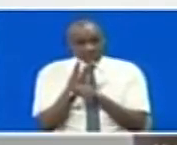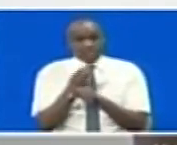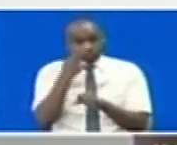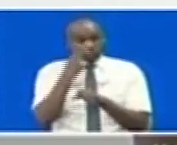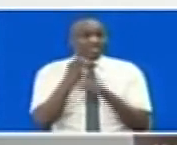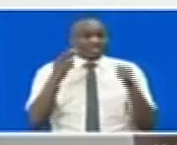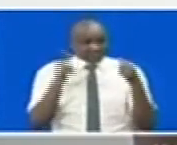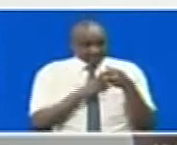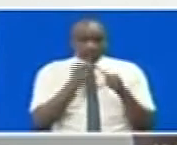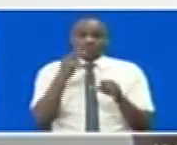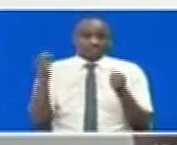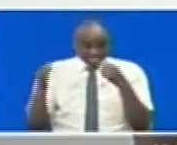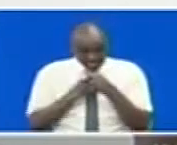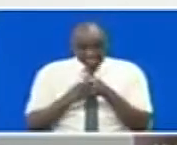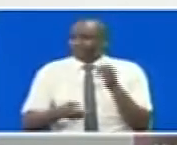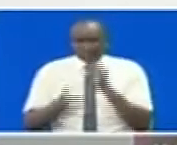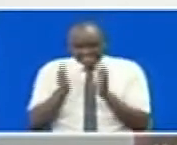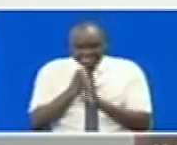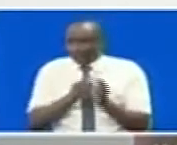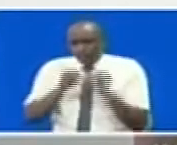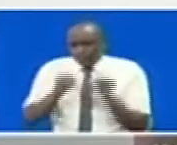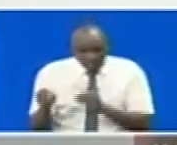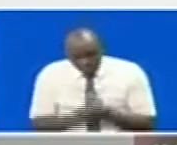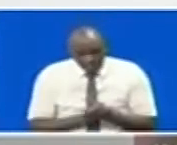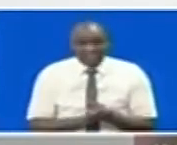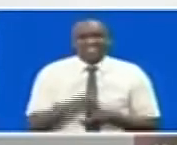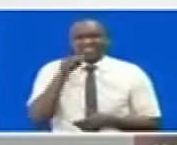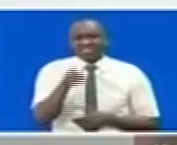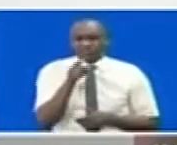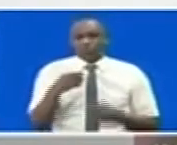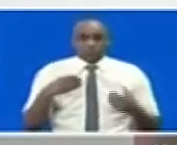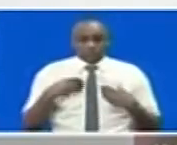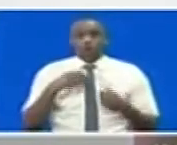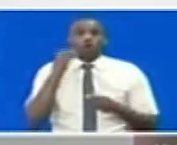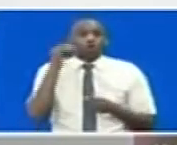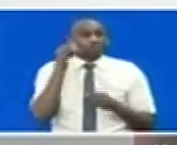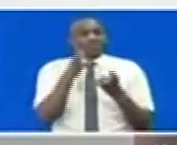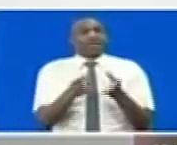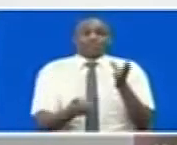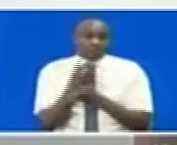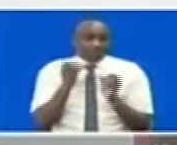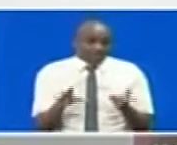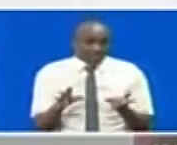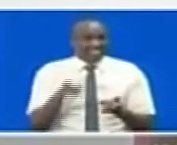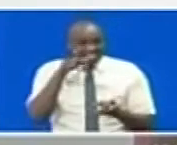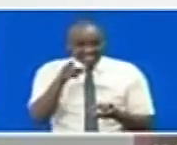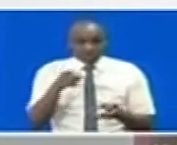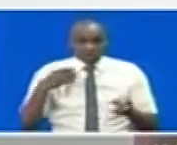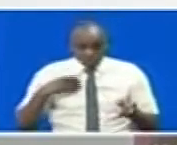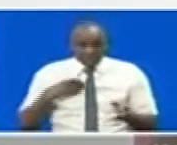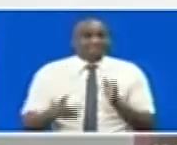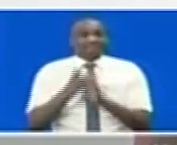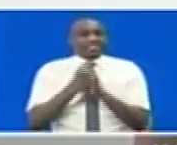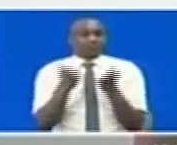2007-2008. Mm-hmm. It was quickly done. Mm-hmm. It was not homegrown. It was an